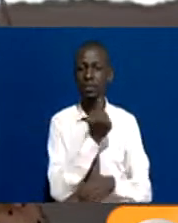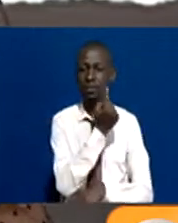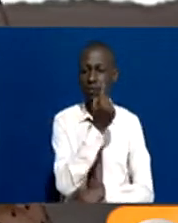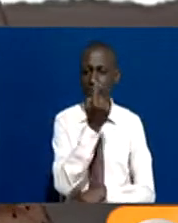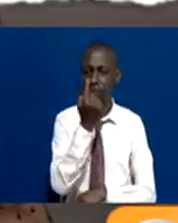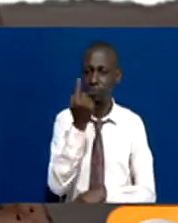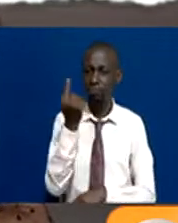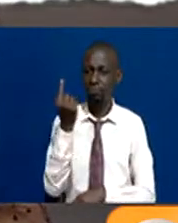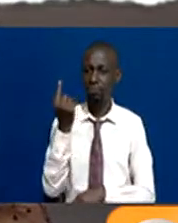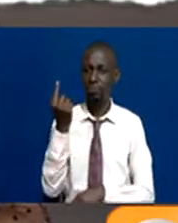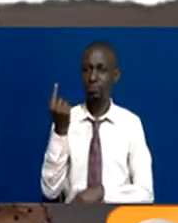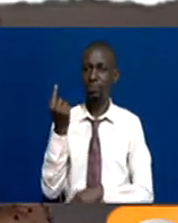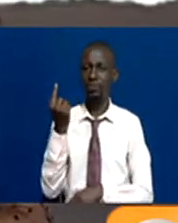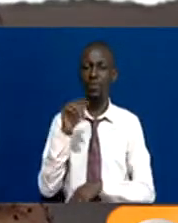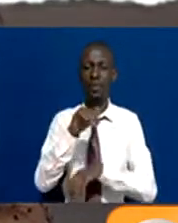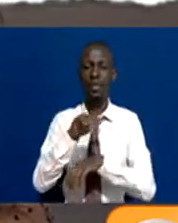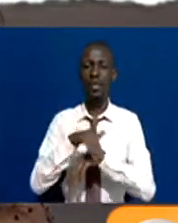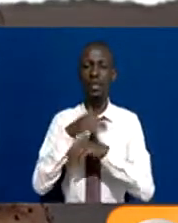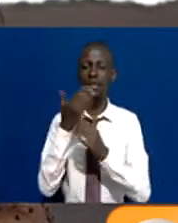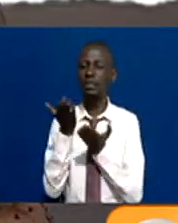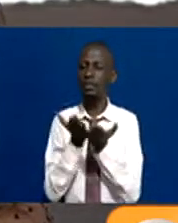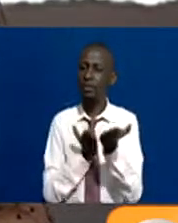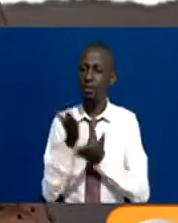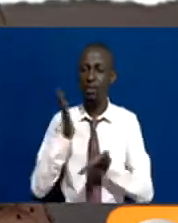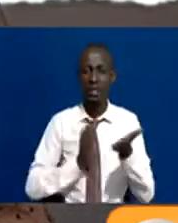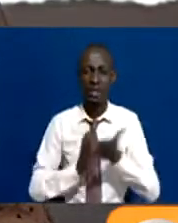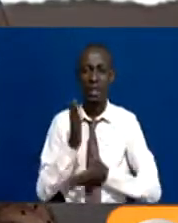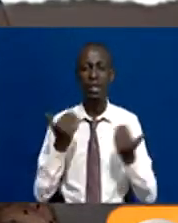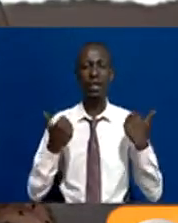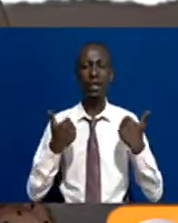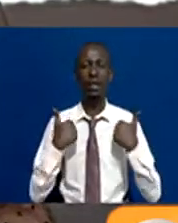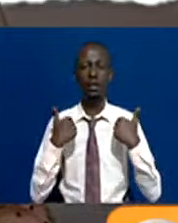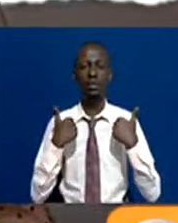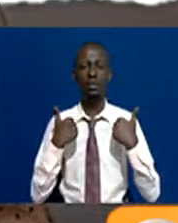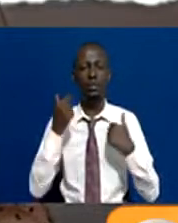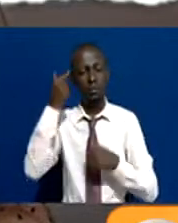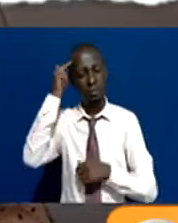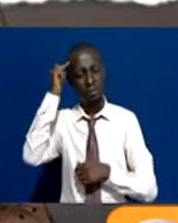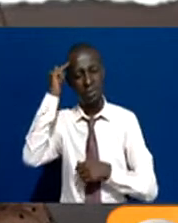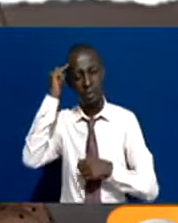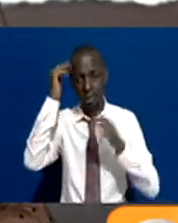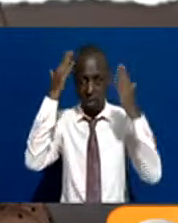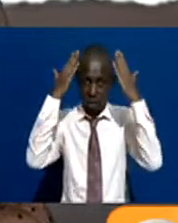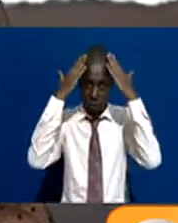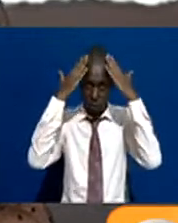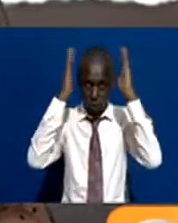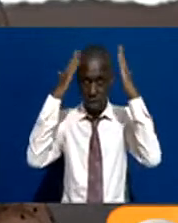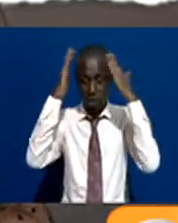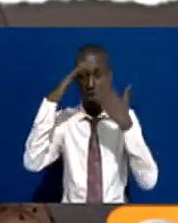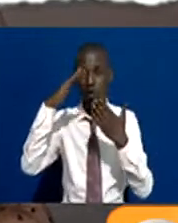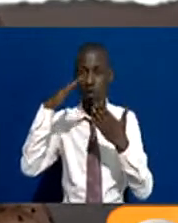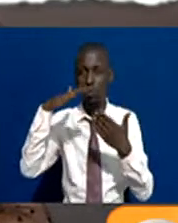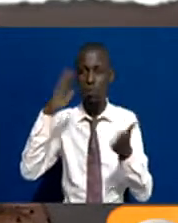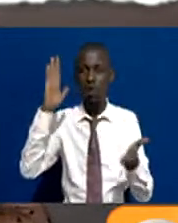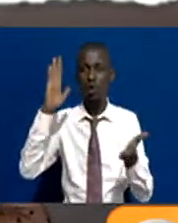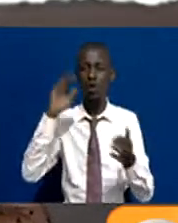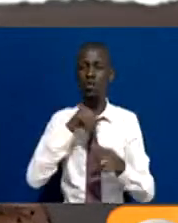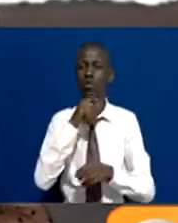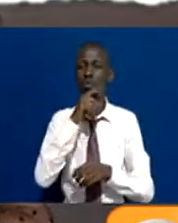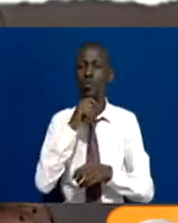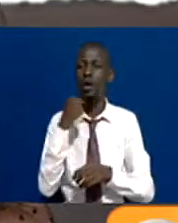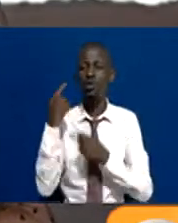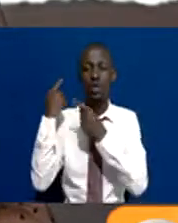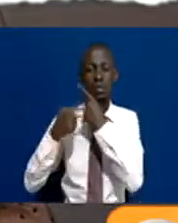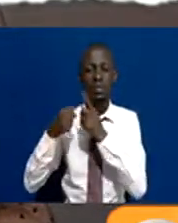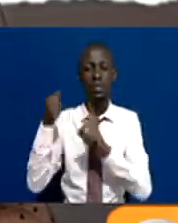open to getting the same services. Yeah. And I think because of the raised awareness in terms of male victimization as